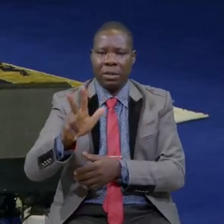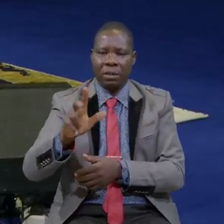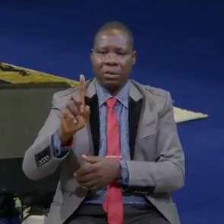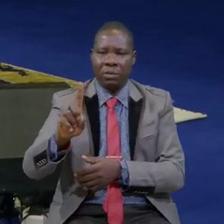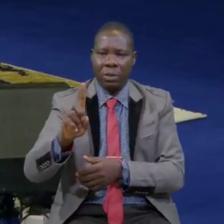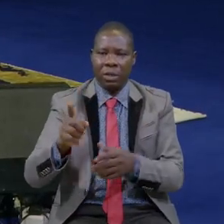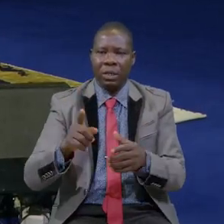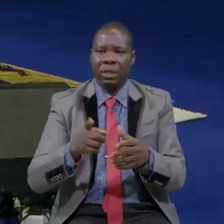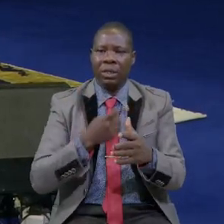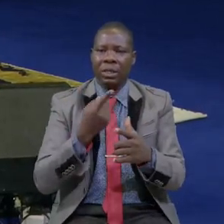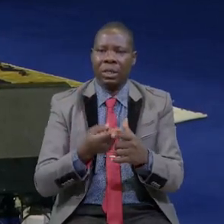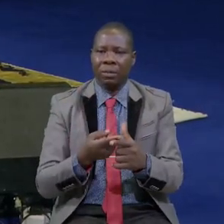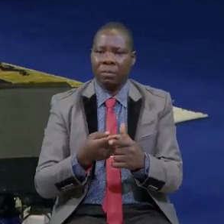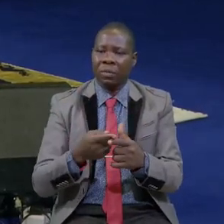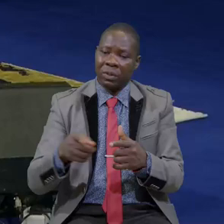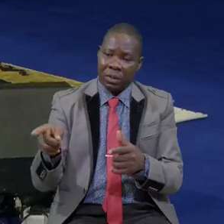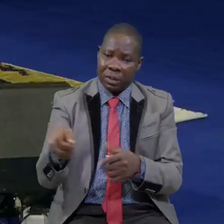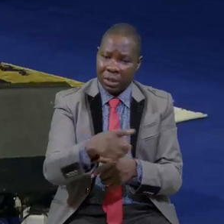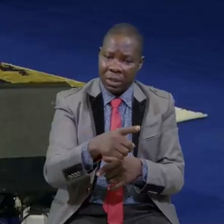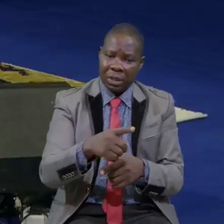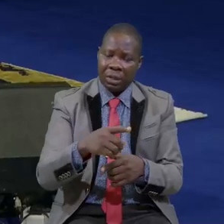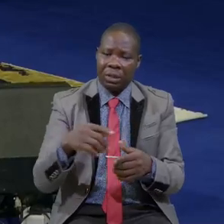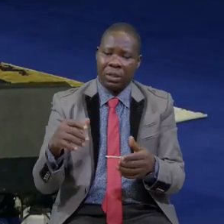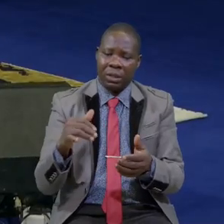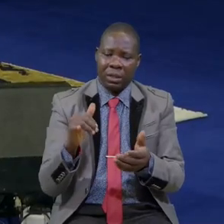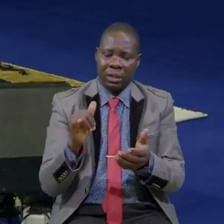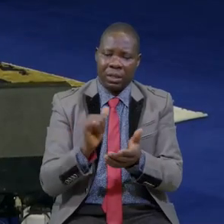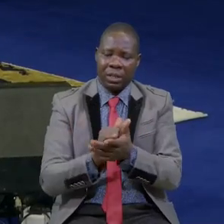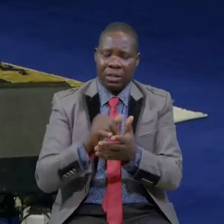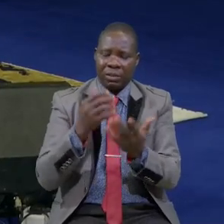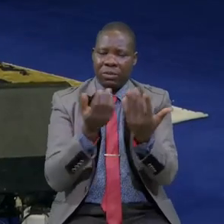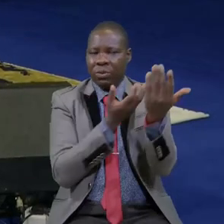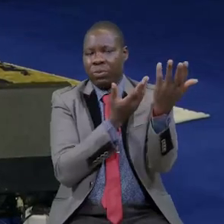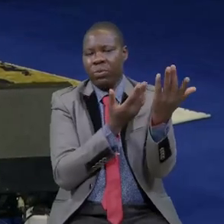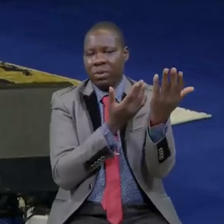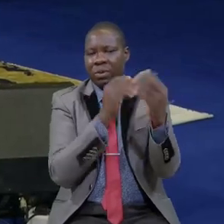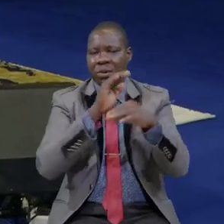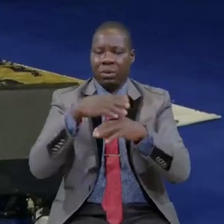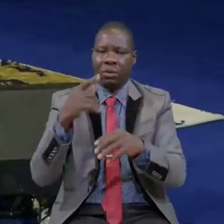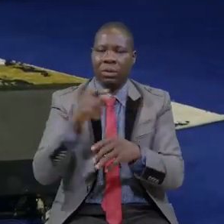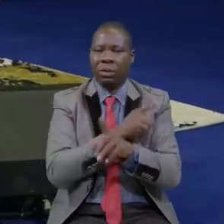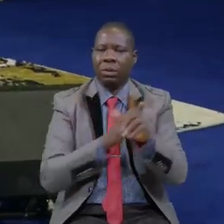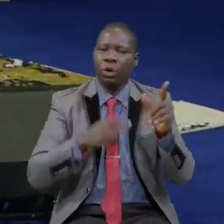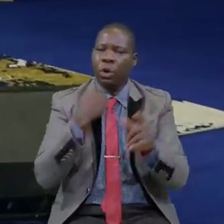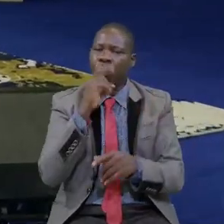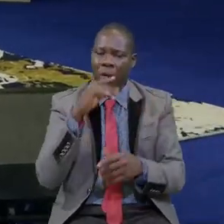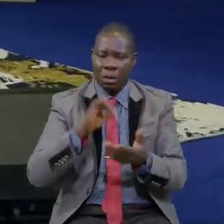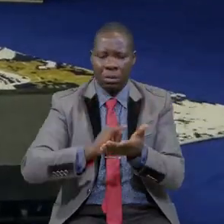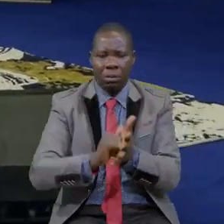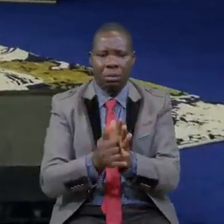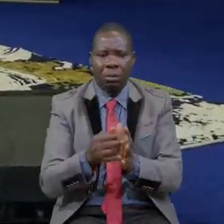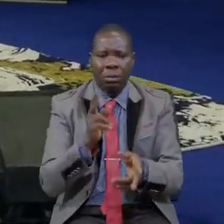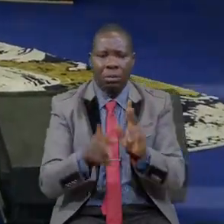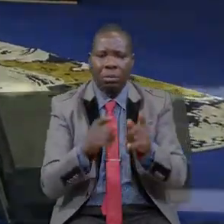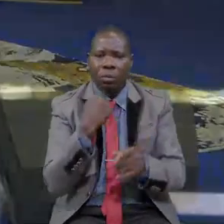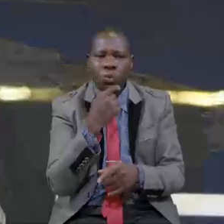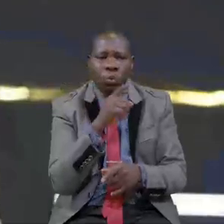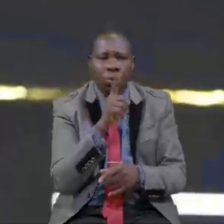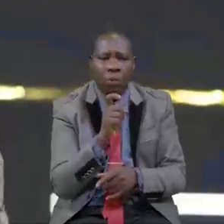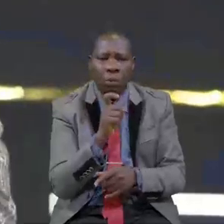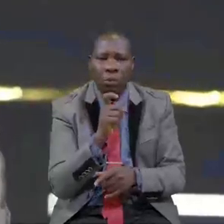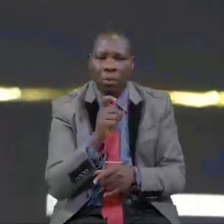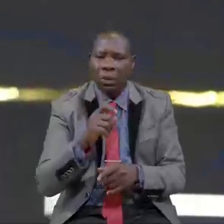they that wait upon the Lord who are those people they that